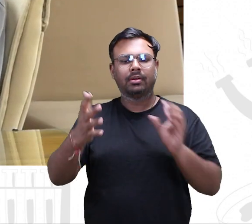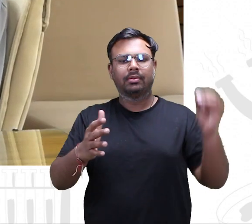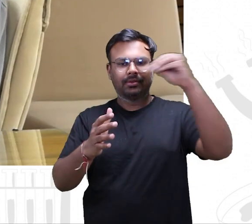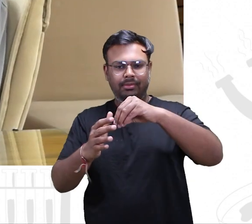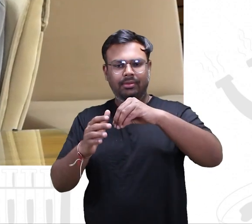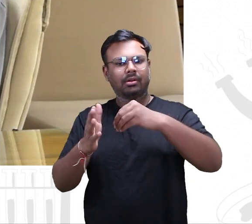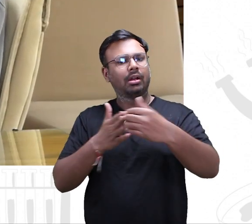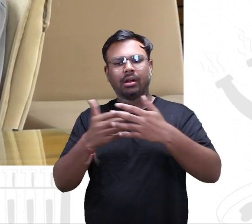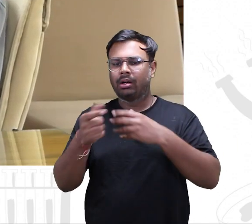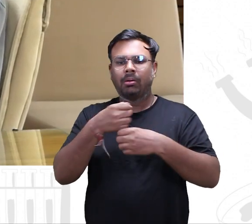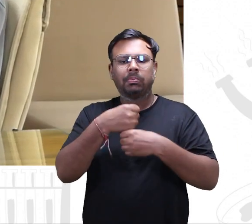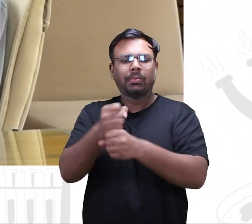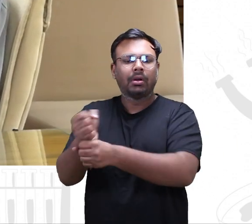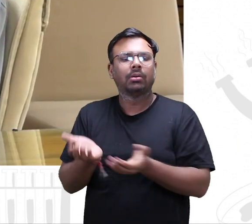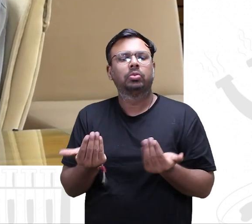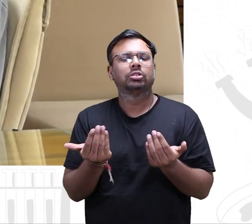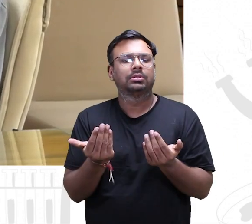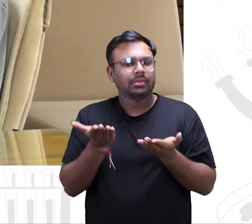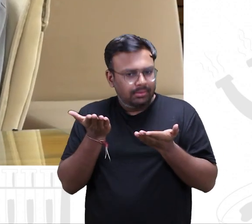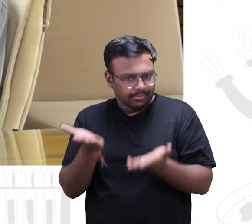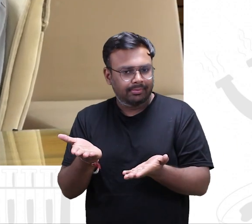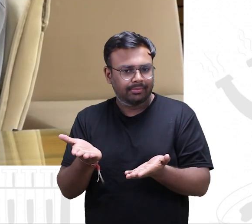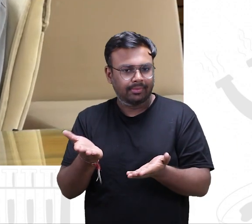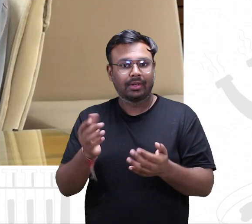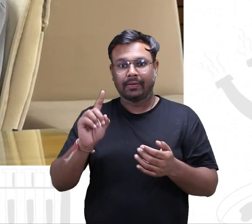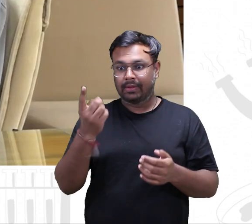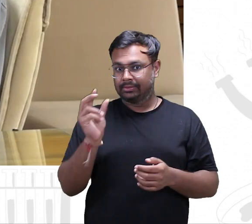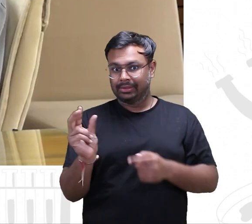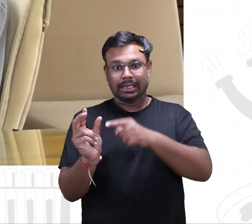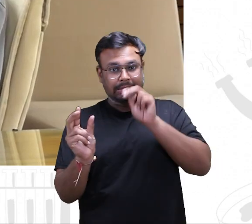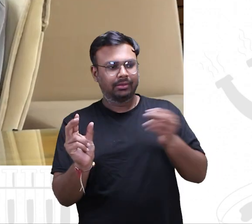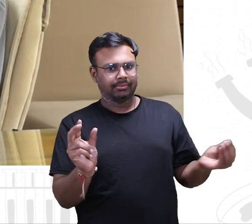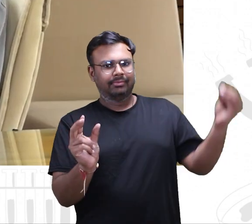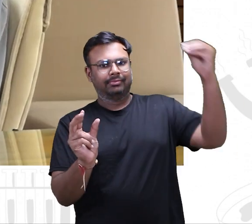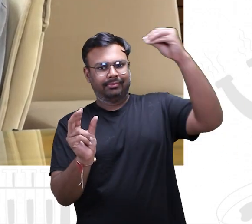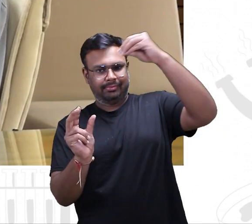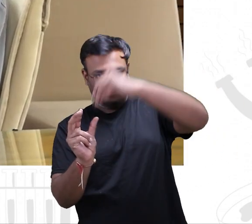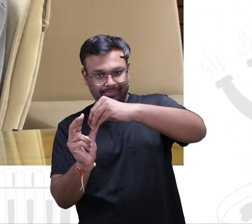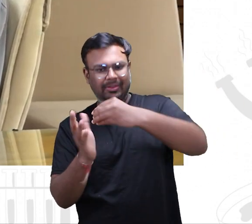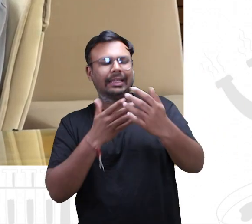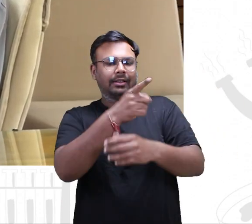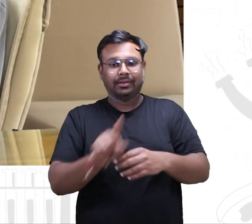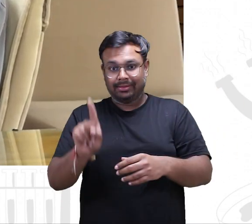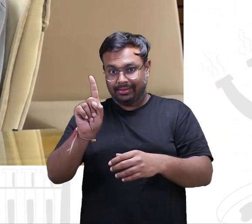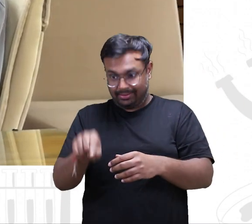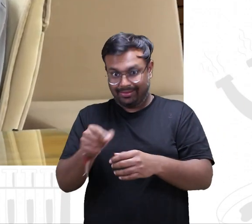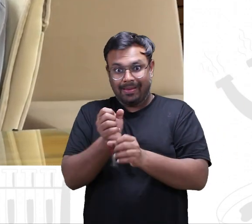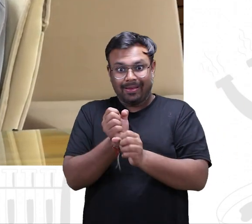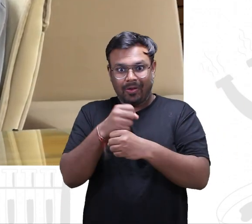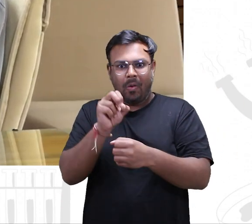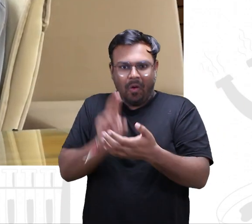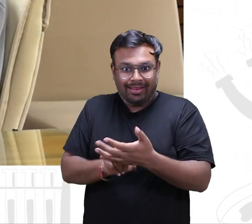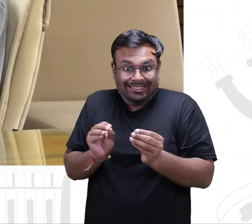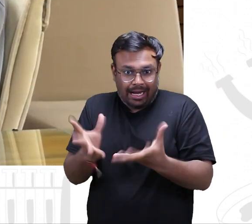off, because normally the sexual plant wants to be fertilized. Yeah. But if you can switch it on, then